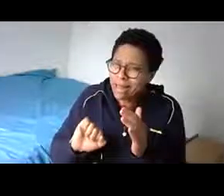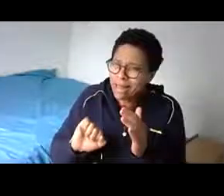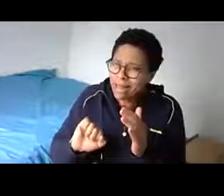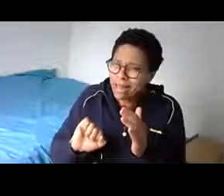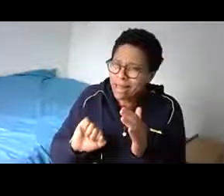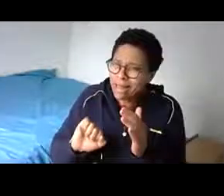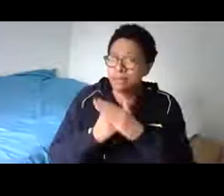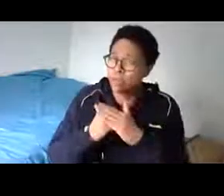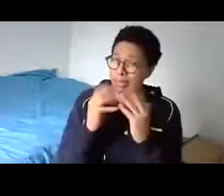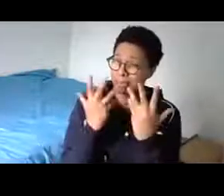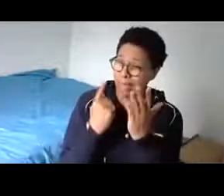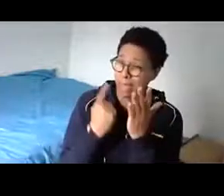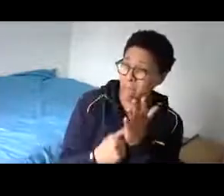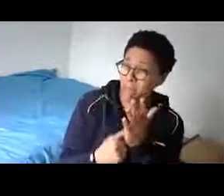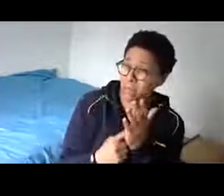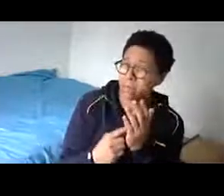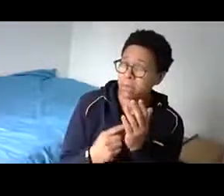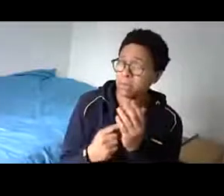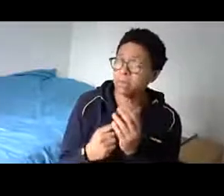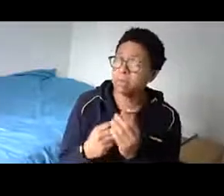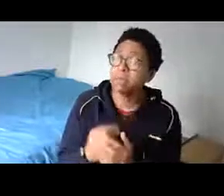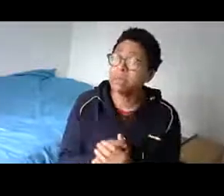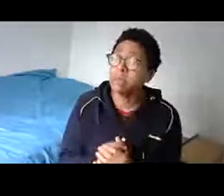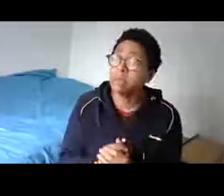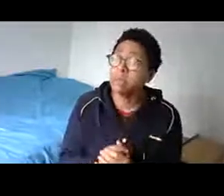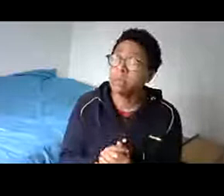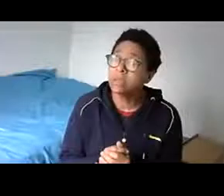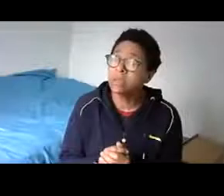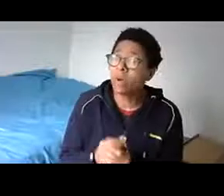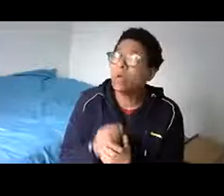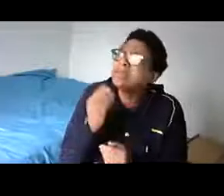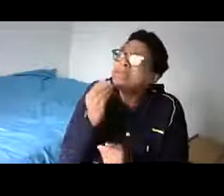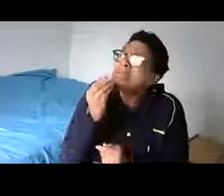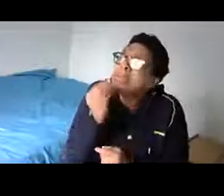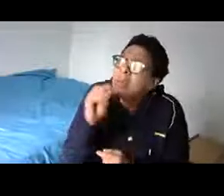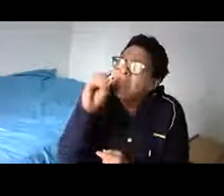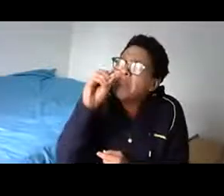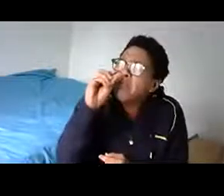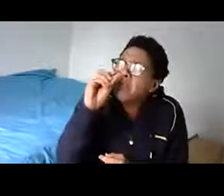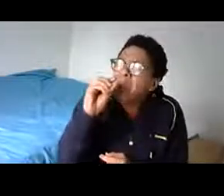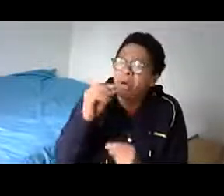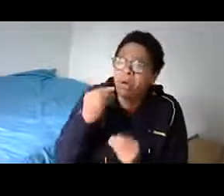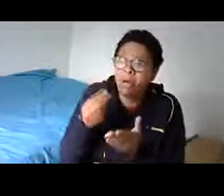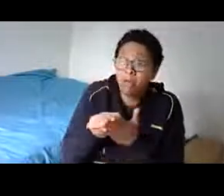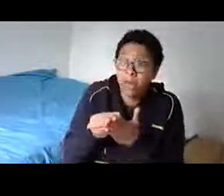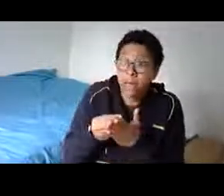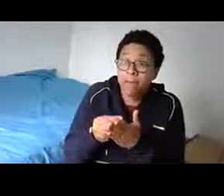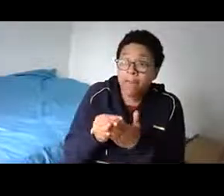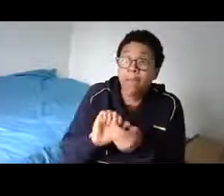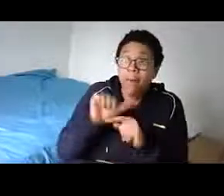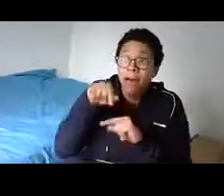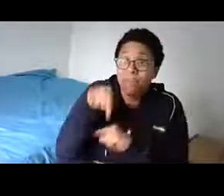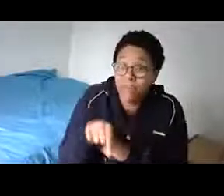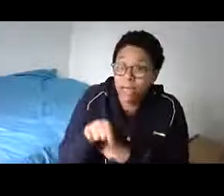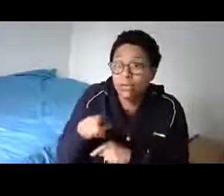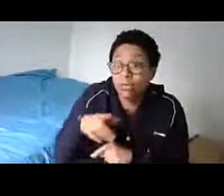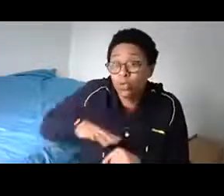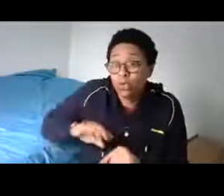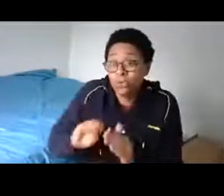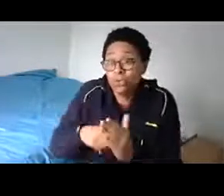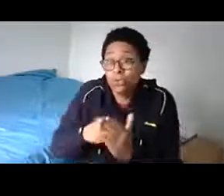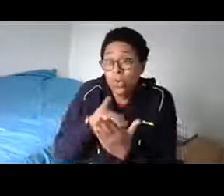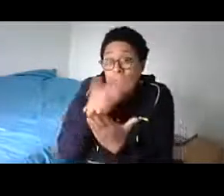100% sure. I think Merton has some disregards a bit of money, but then after that, if you want to claim more, you have to